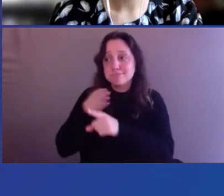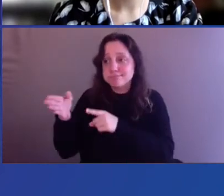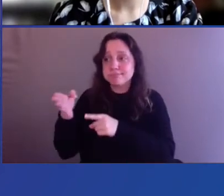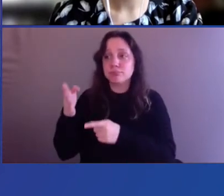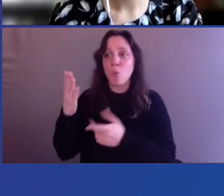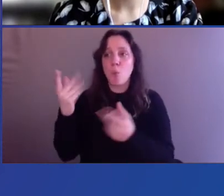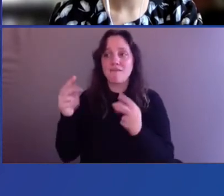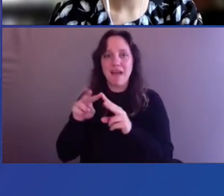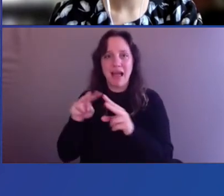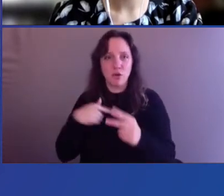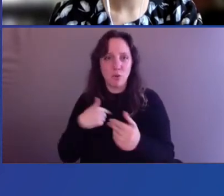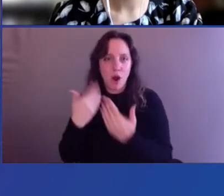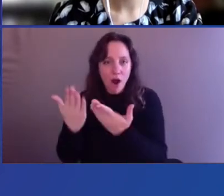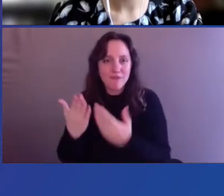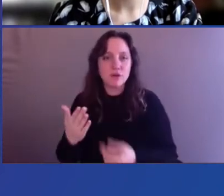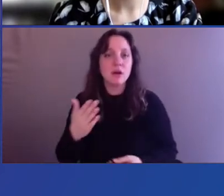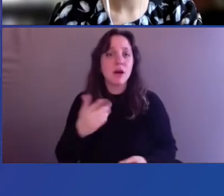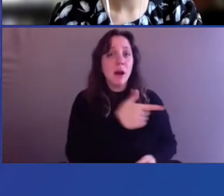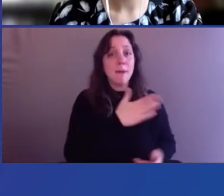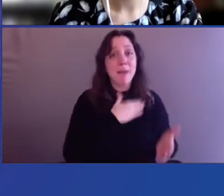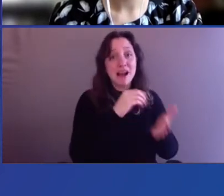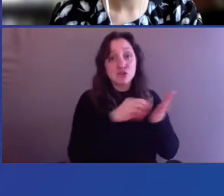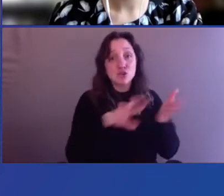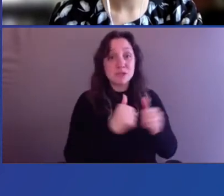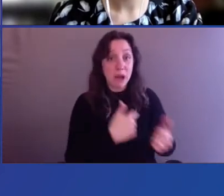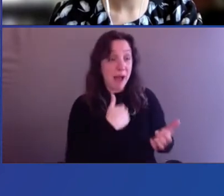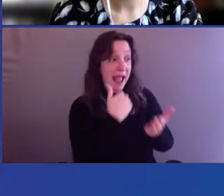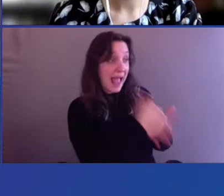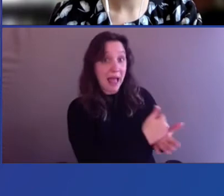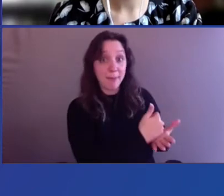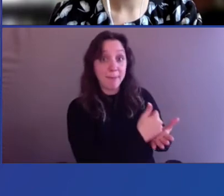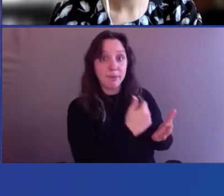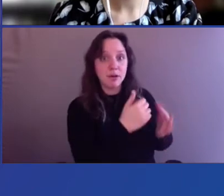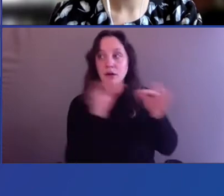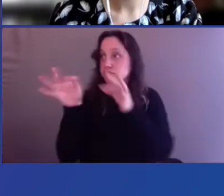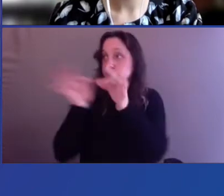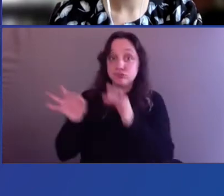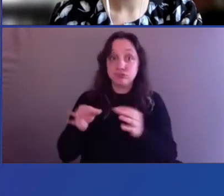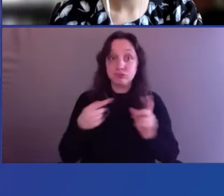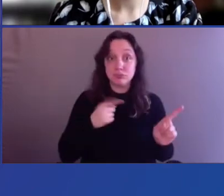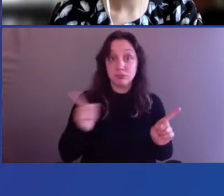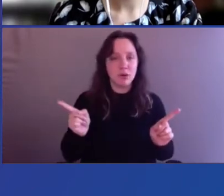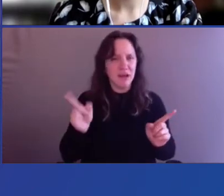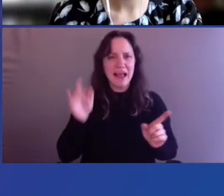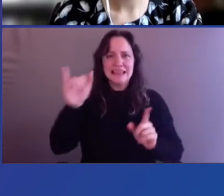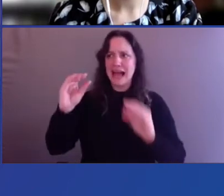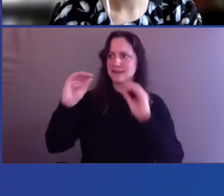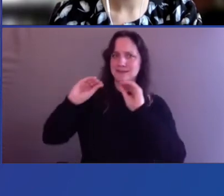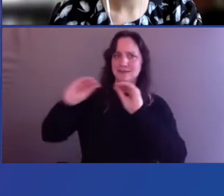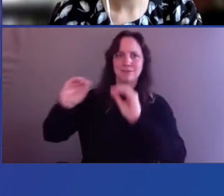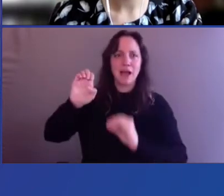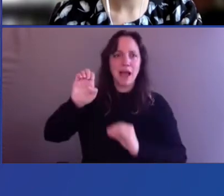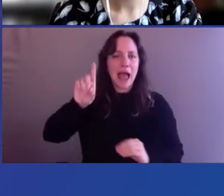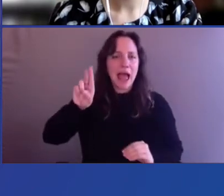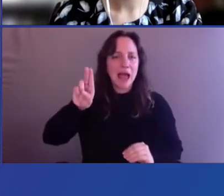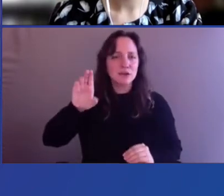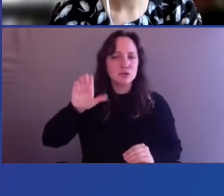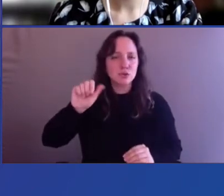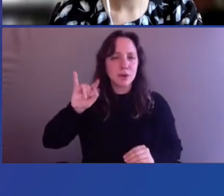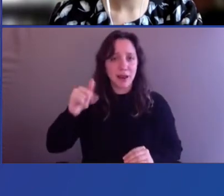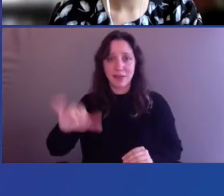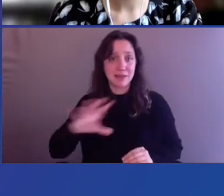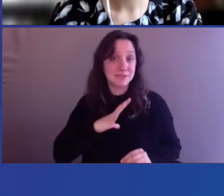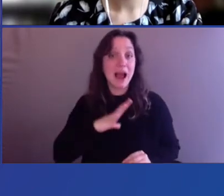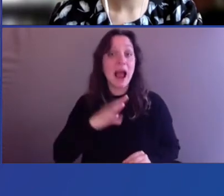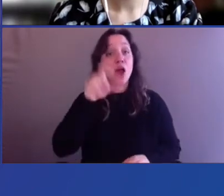bring to my neighborhood. Any of that stuff is purely education. So, and you can belong to other advocacy groups. I will